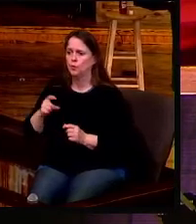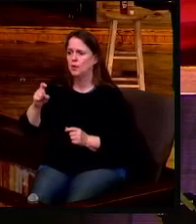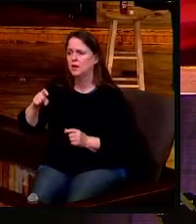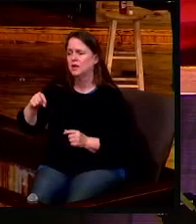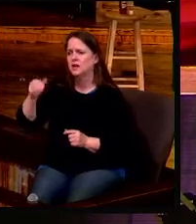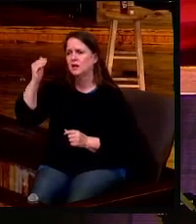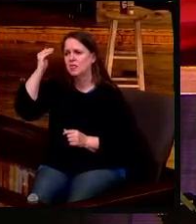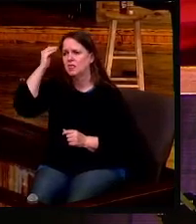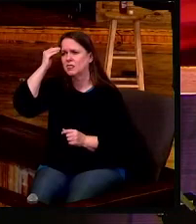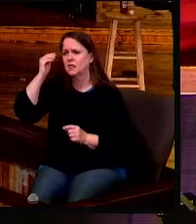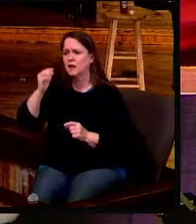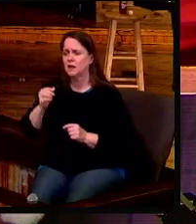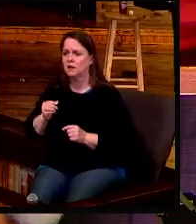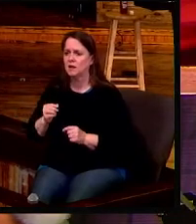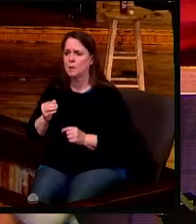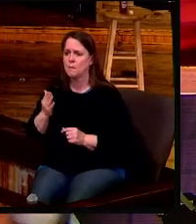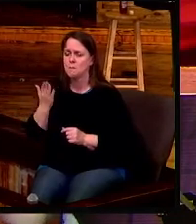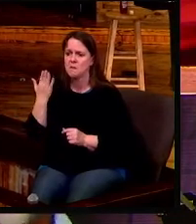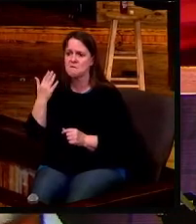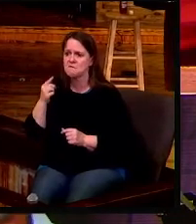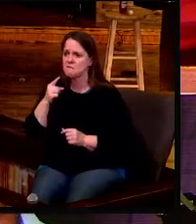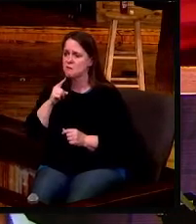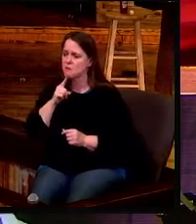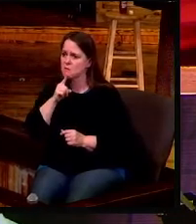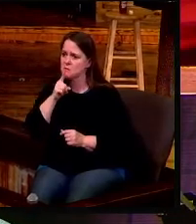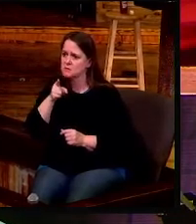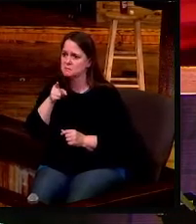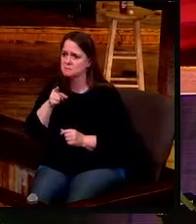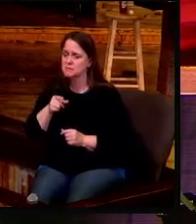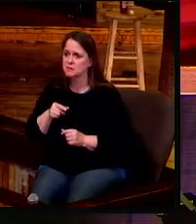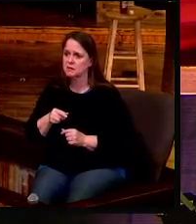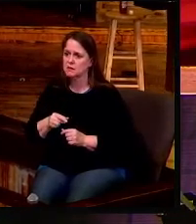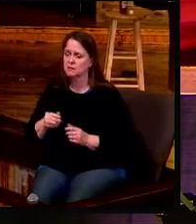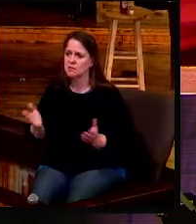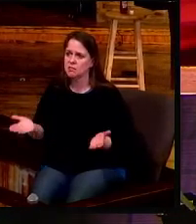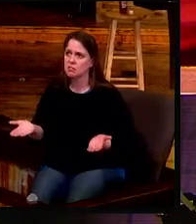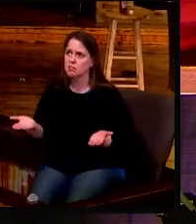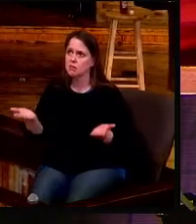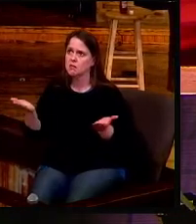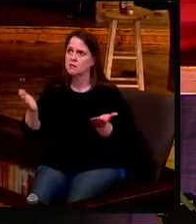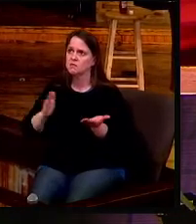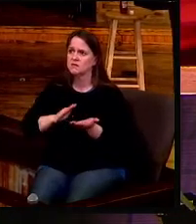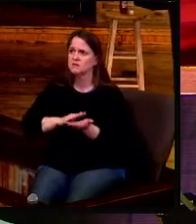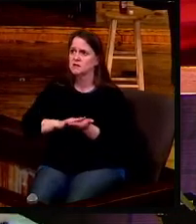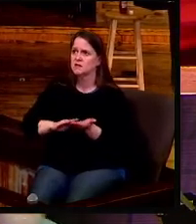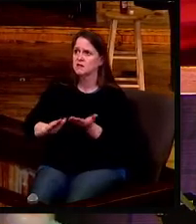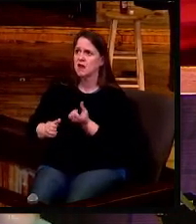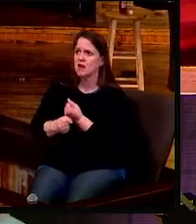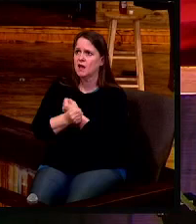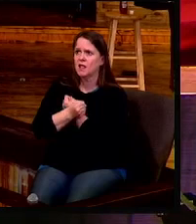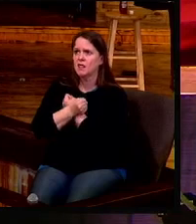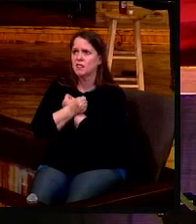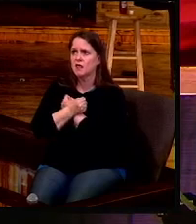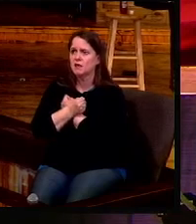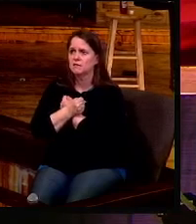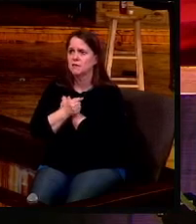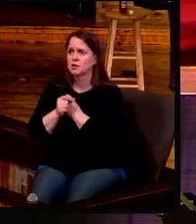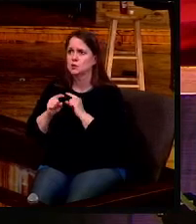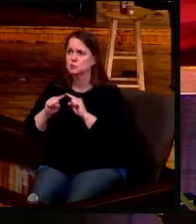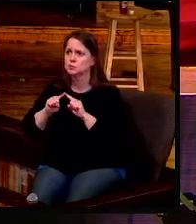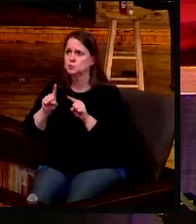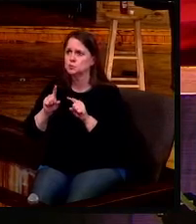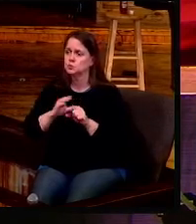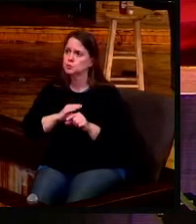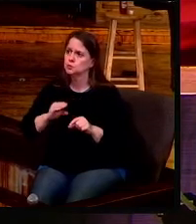Is the things that we're about to say, are they uplifting, kind, and loving? Do they point people to Christ or away from